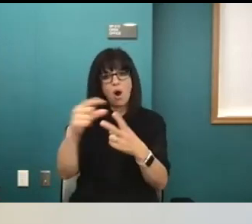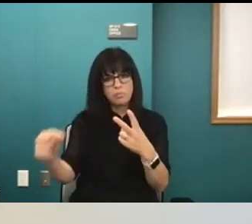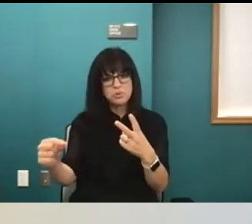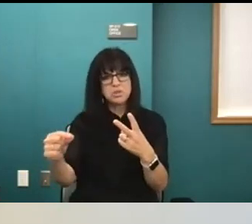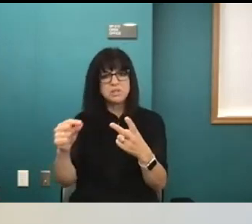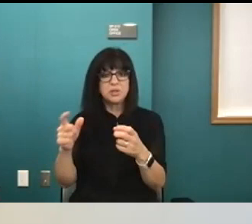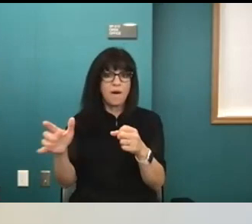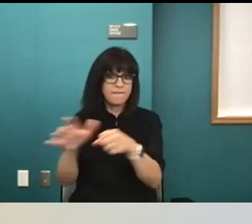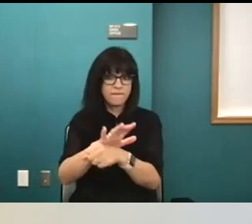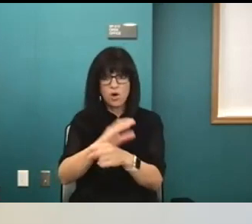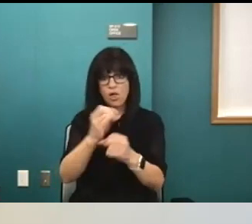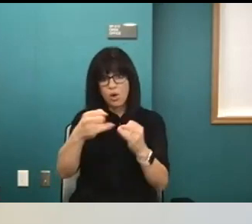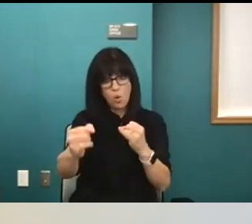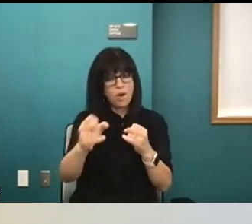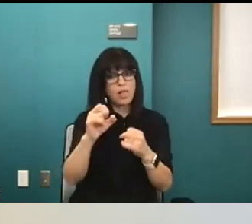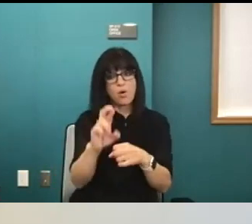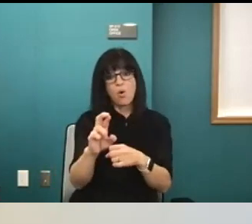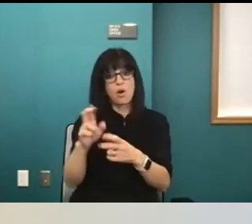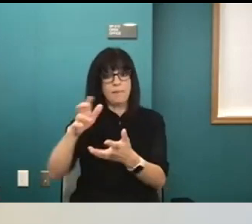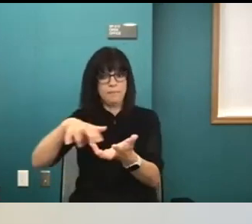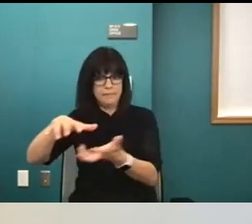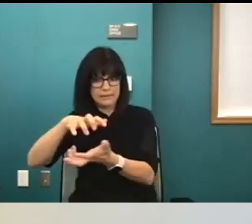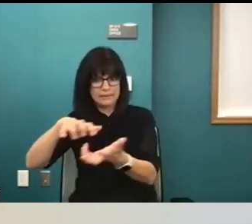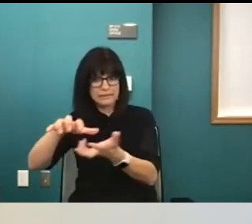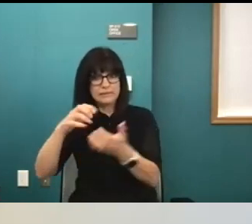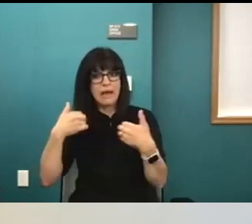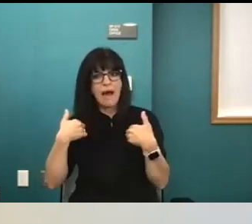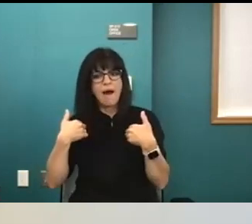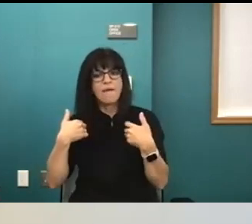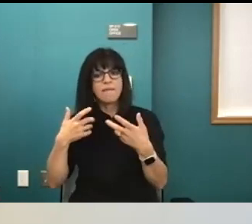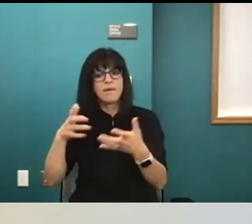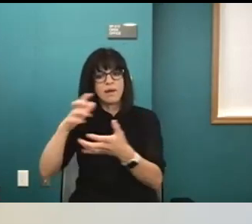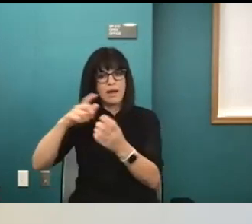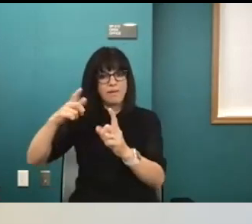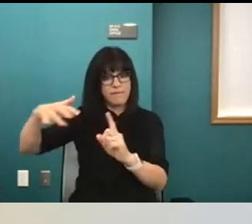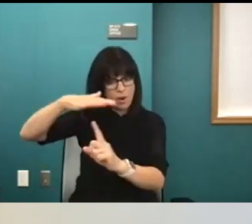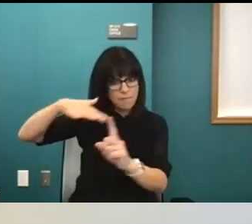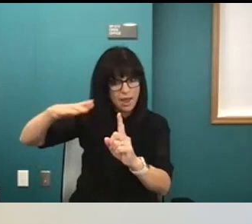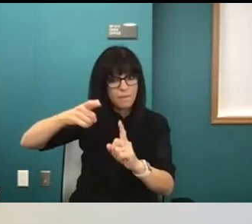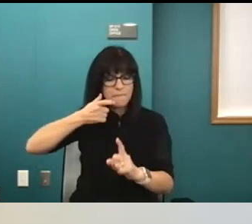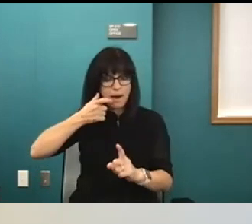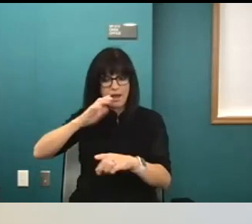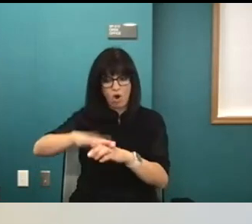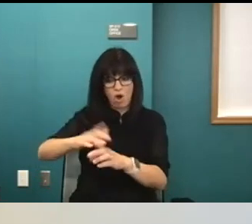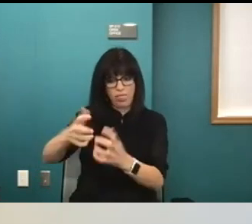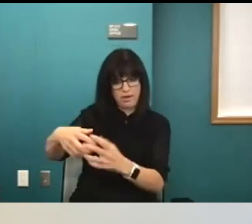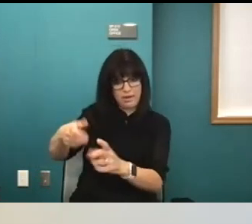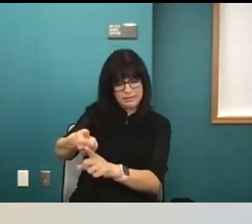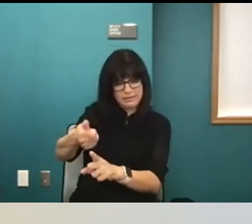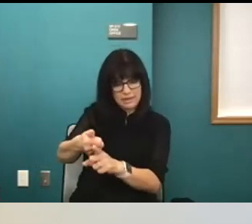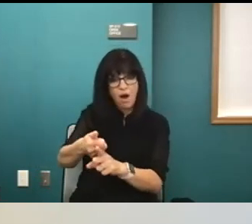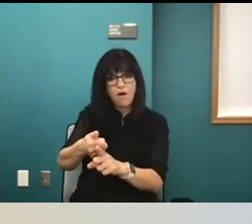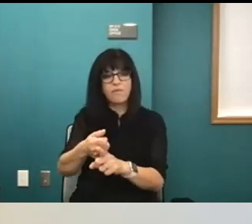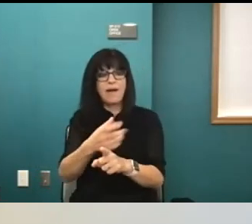full telecoil, or you could go to a mix where you have a mix from the environmental mics on the actual processor itself and a mix from the